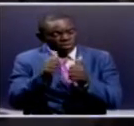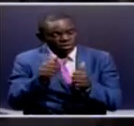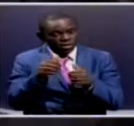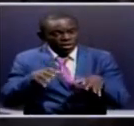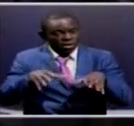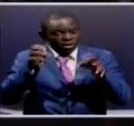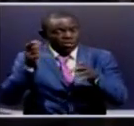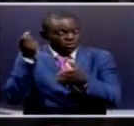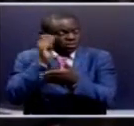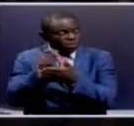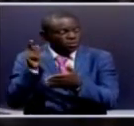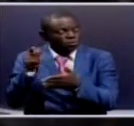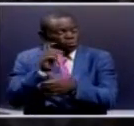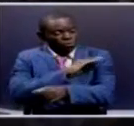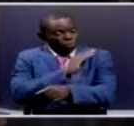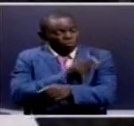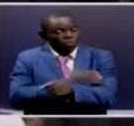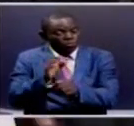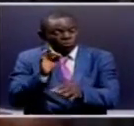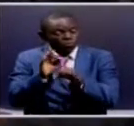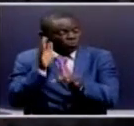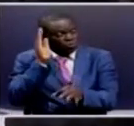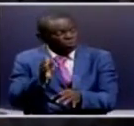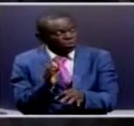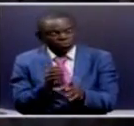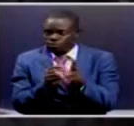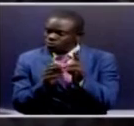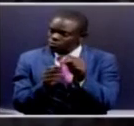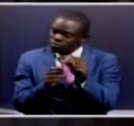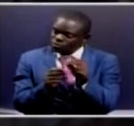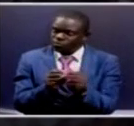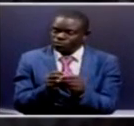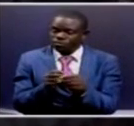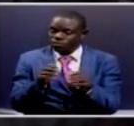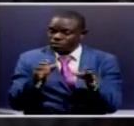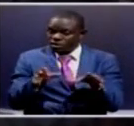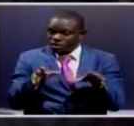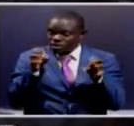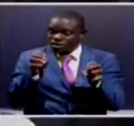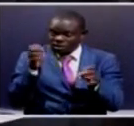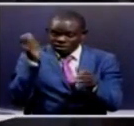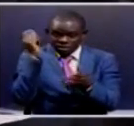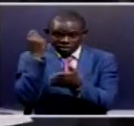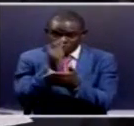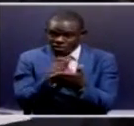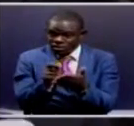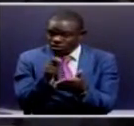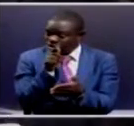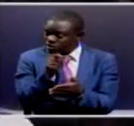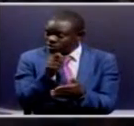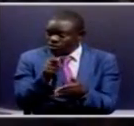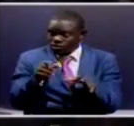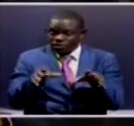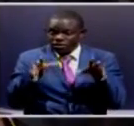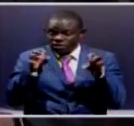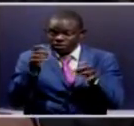No. Look, the Secretary of the Cabinet is nominating, is appointing secretaries. When these guys, let me just clarify